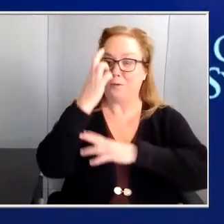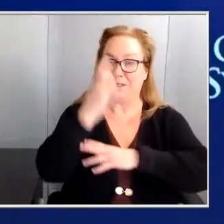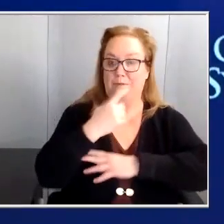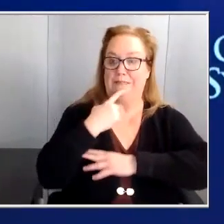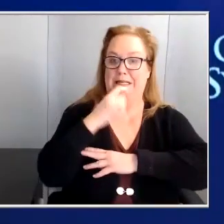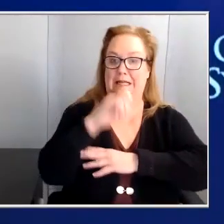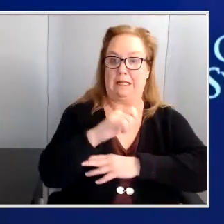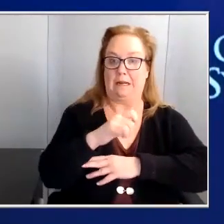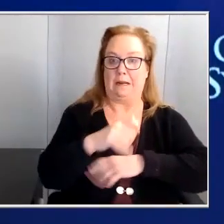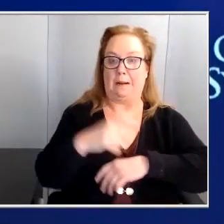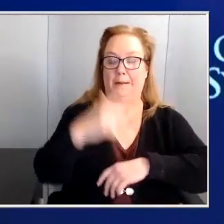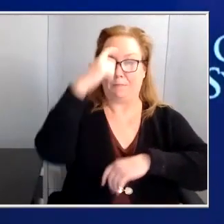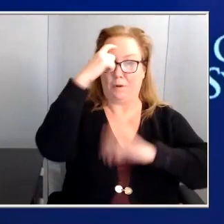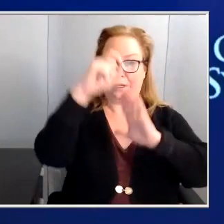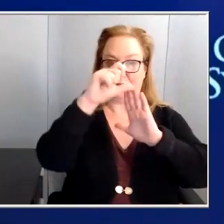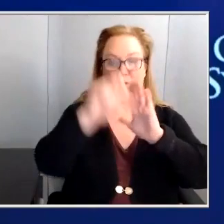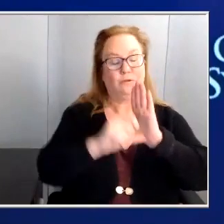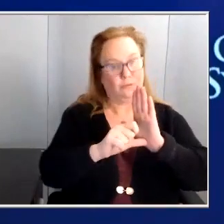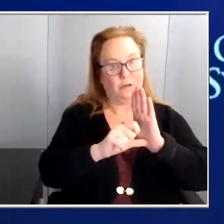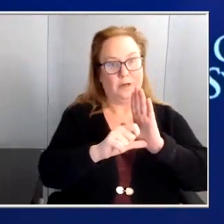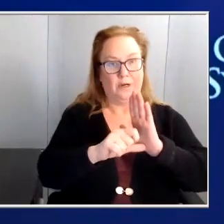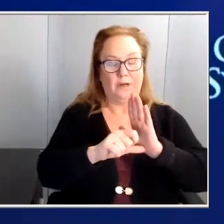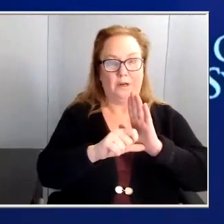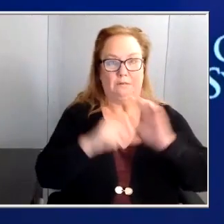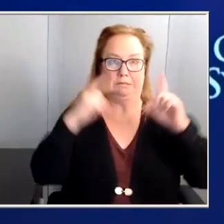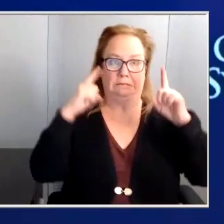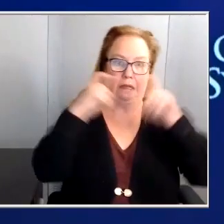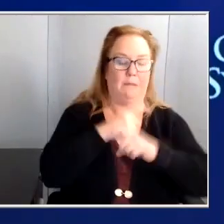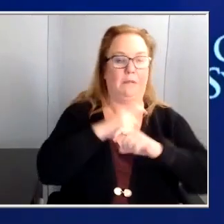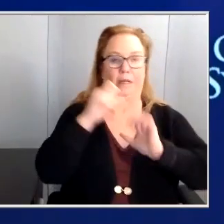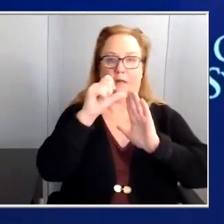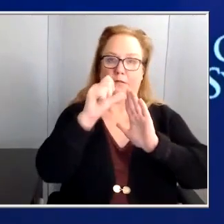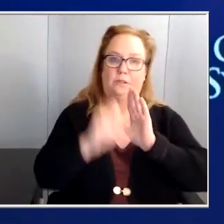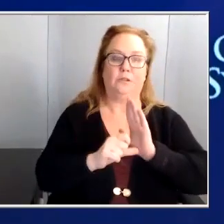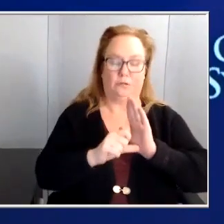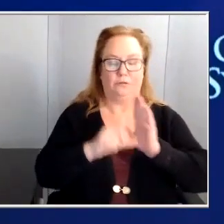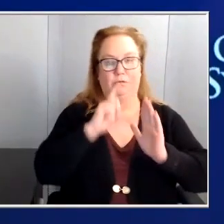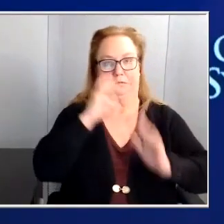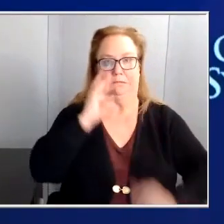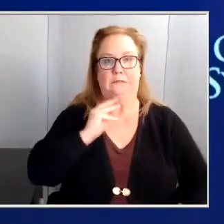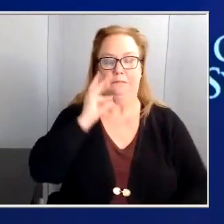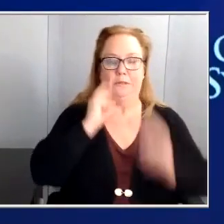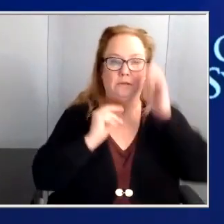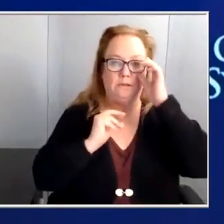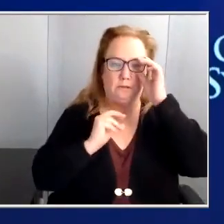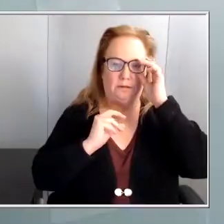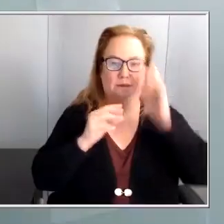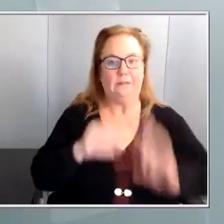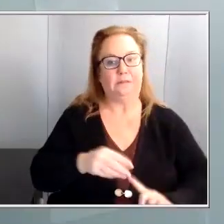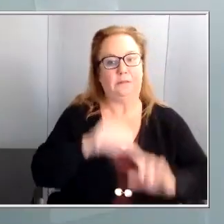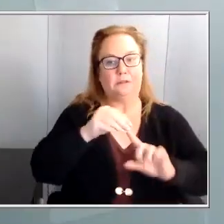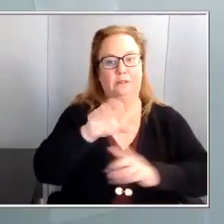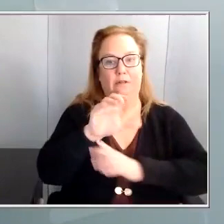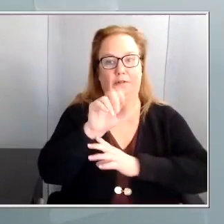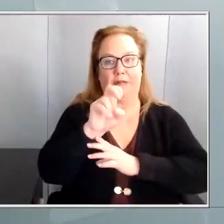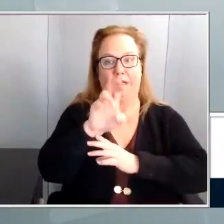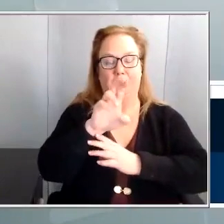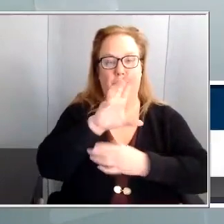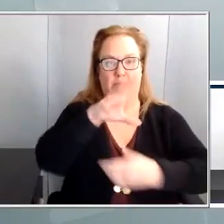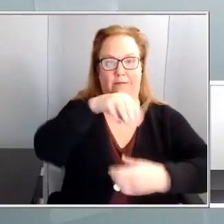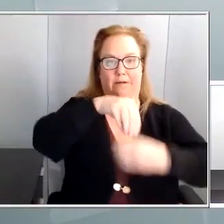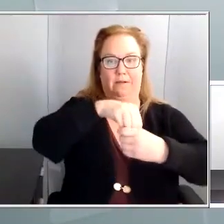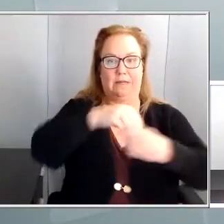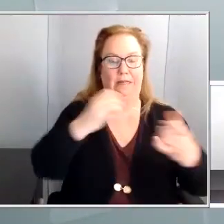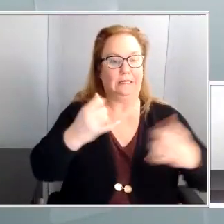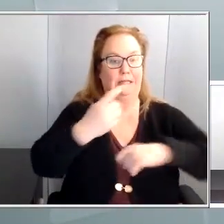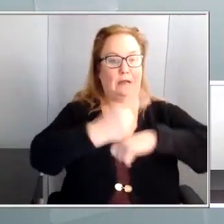brain surgery is indeed one of the most complex procedures you can undergo, especially if cancer is involved. Today, we're going to